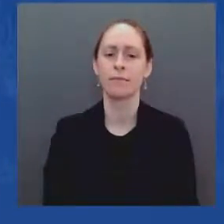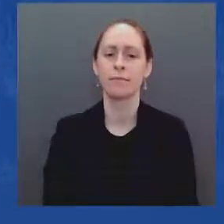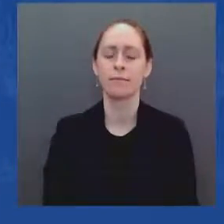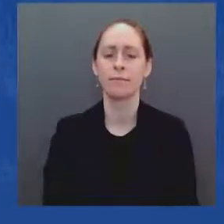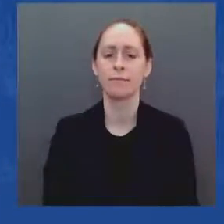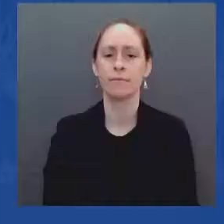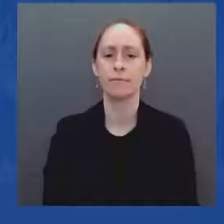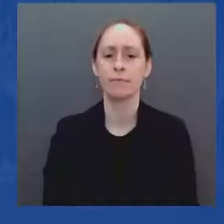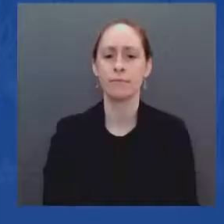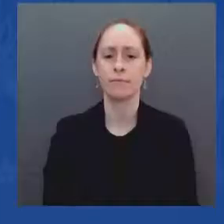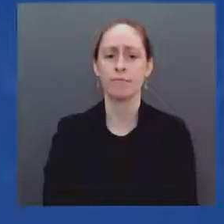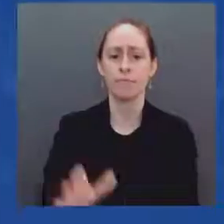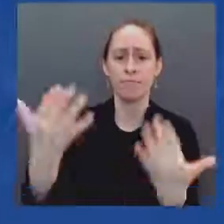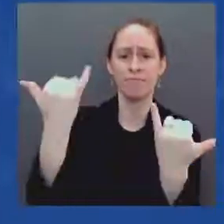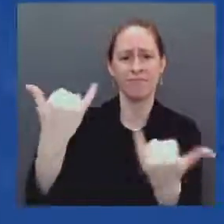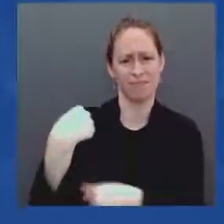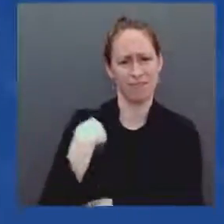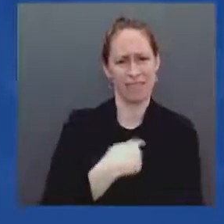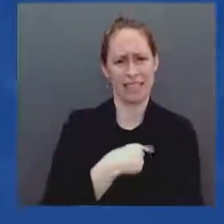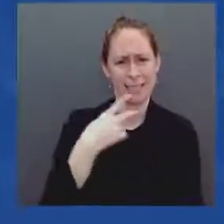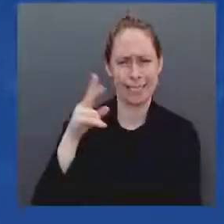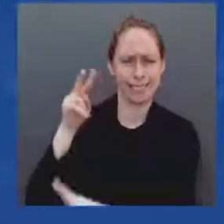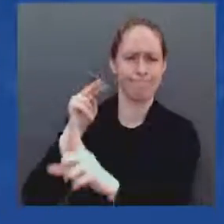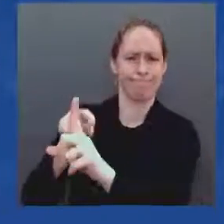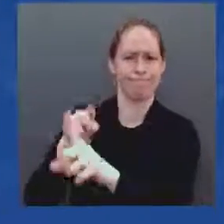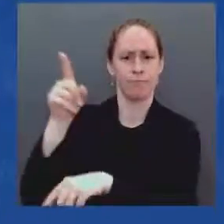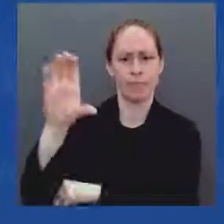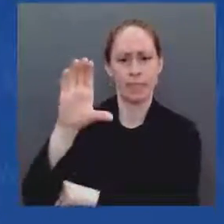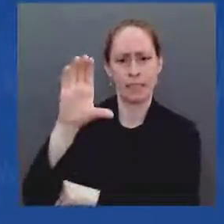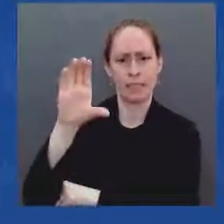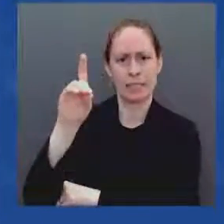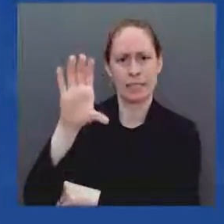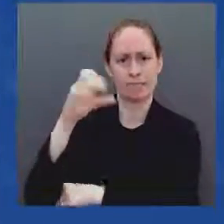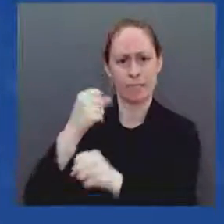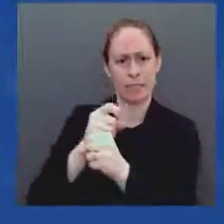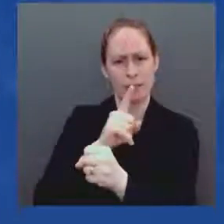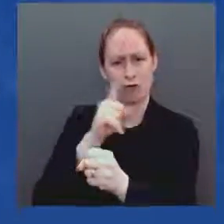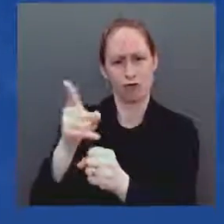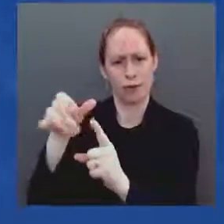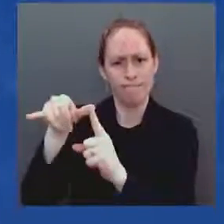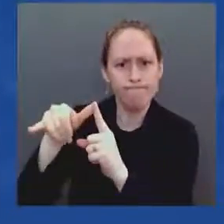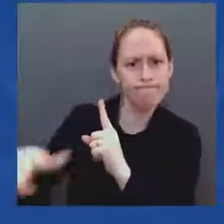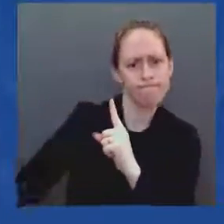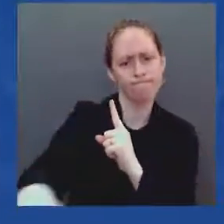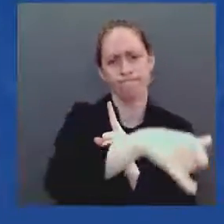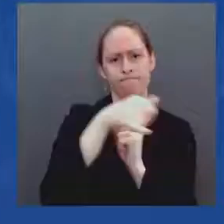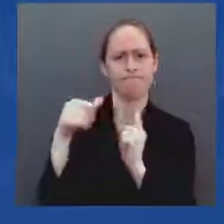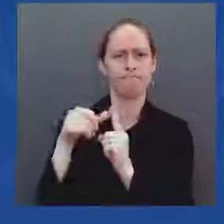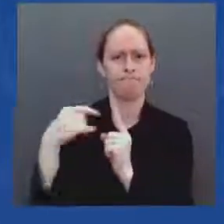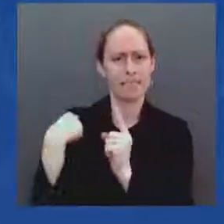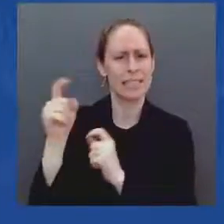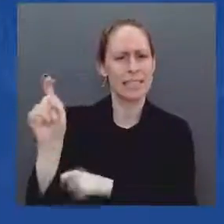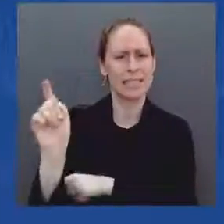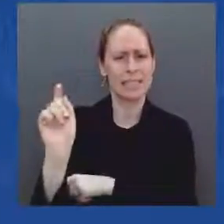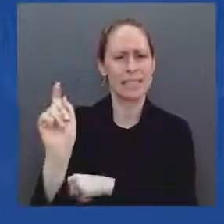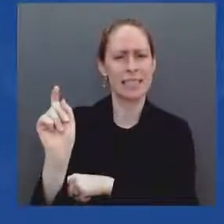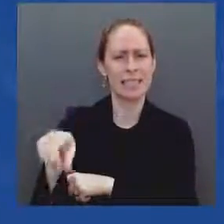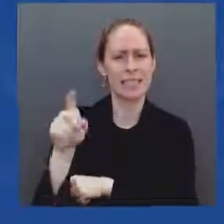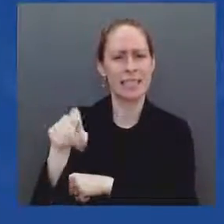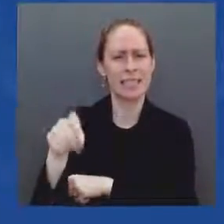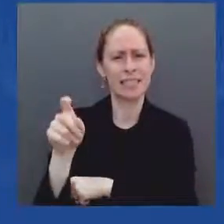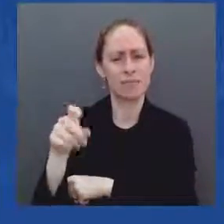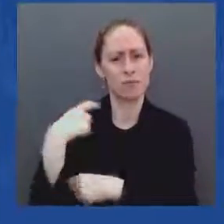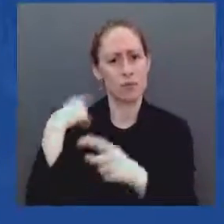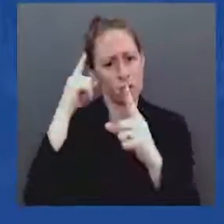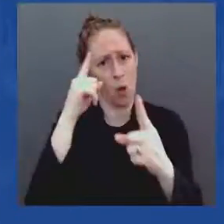pandemic and move to a more endemic status. And so that's an important element that we, as governors,